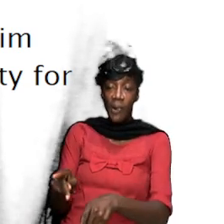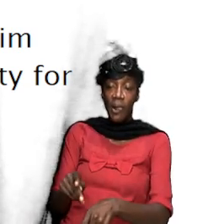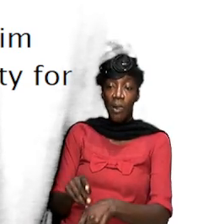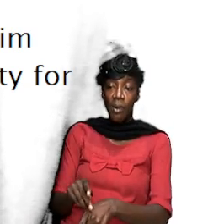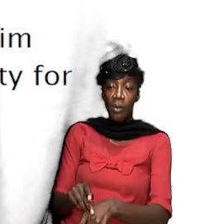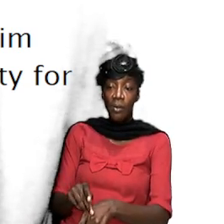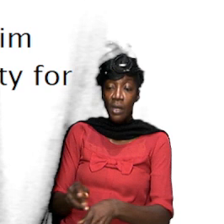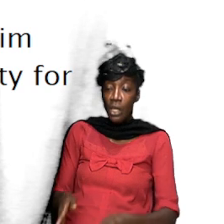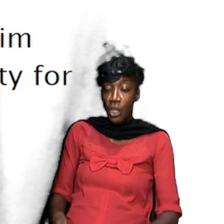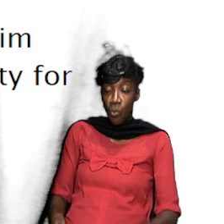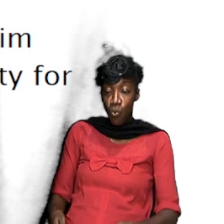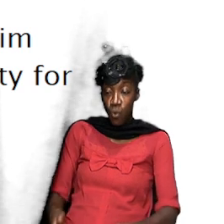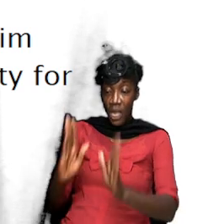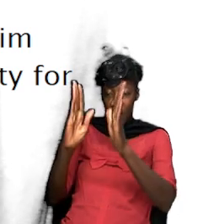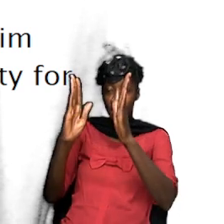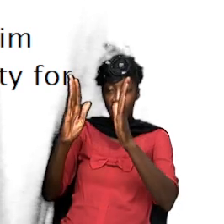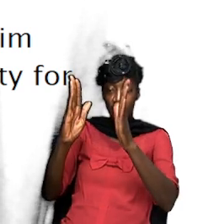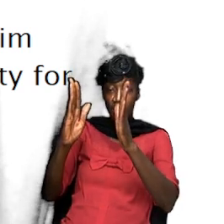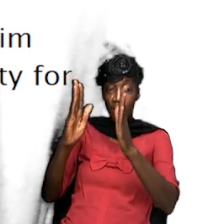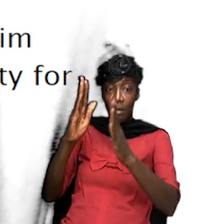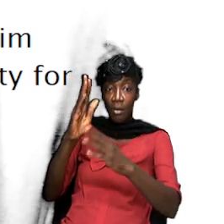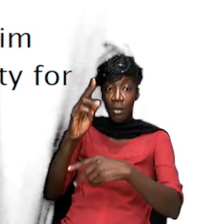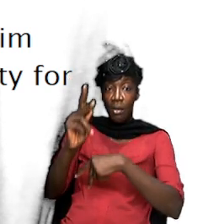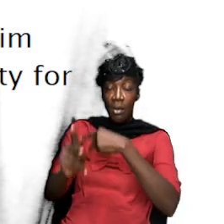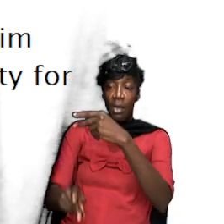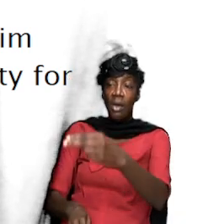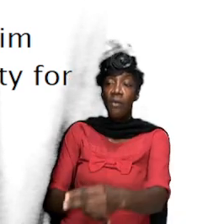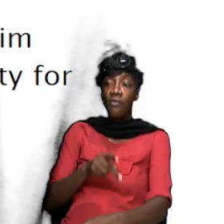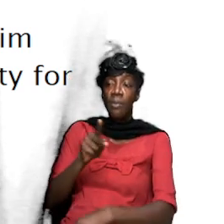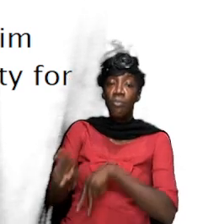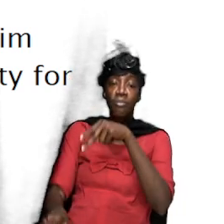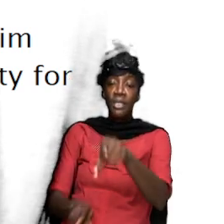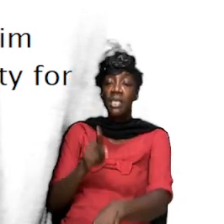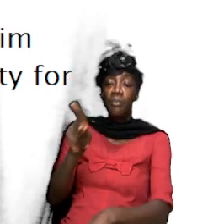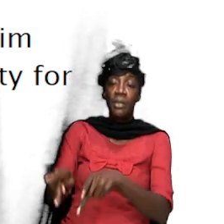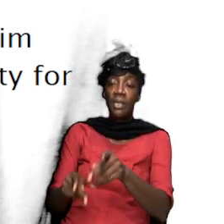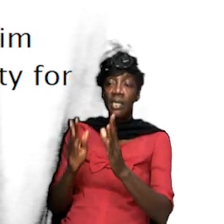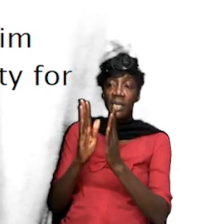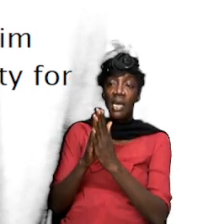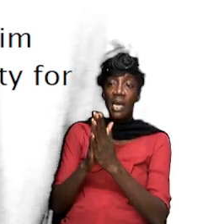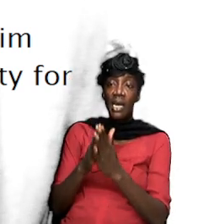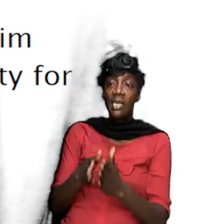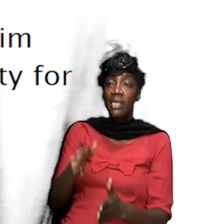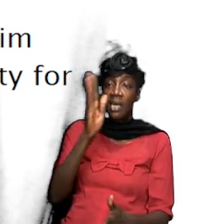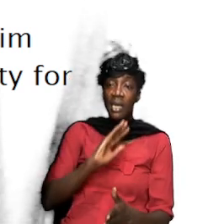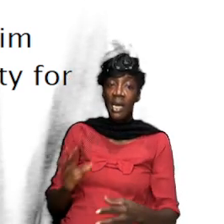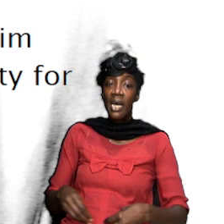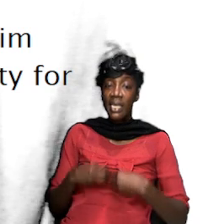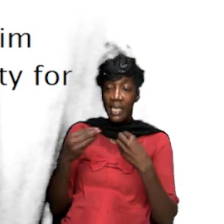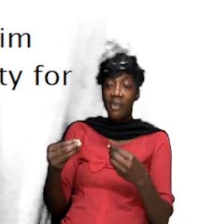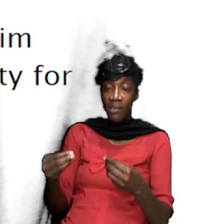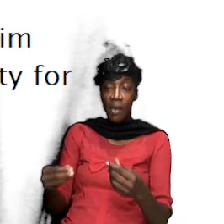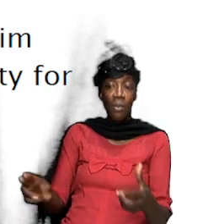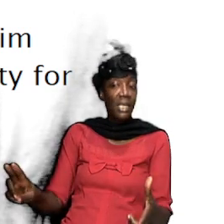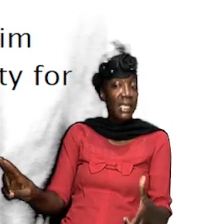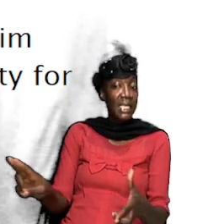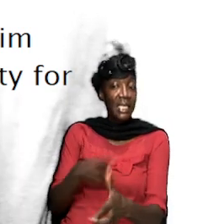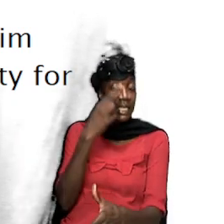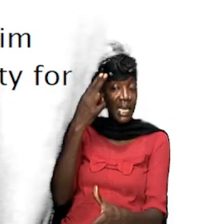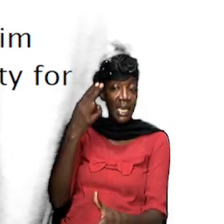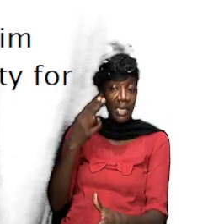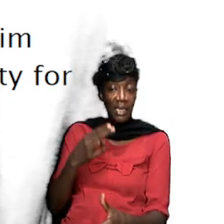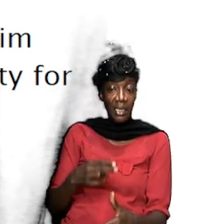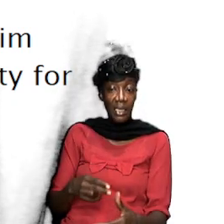He represented the ways of the people. And they asked for a king, and God gave them a king. But the second king was